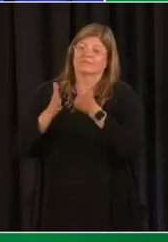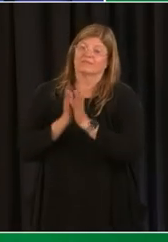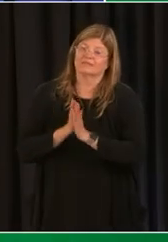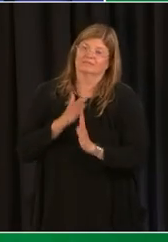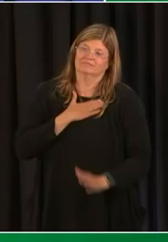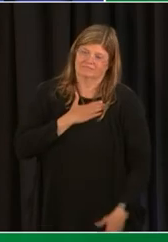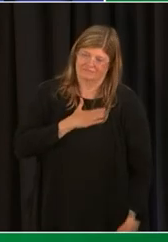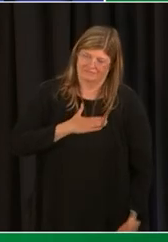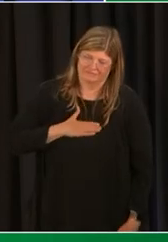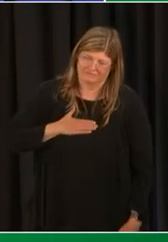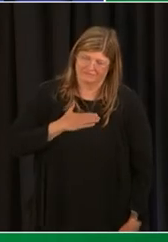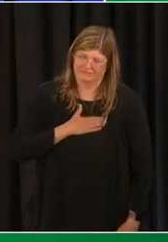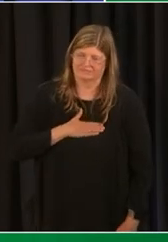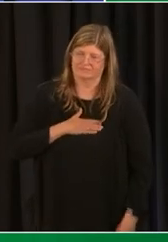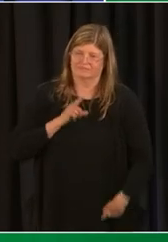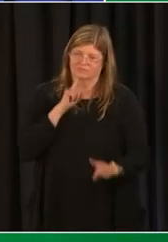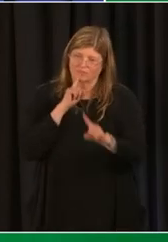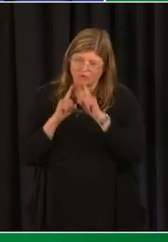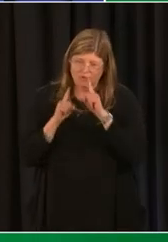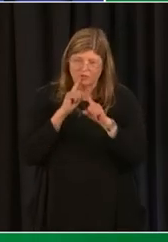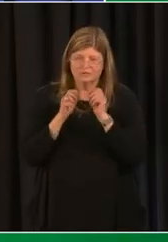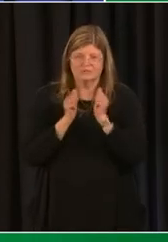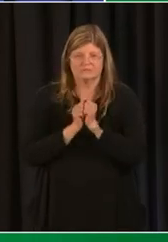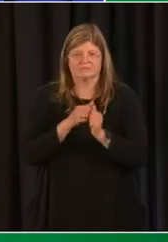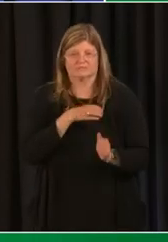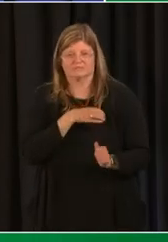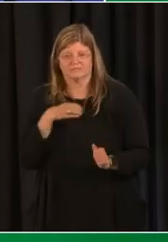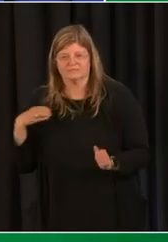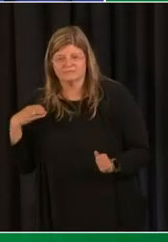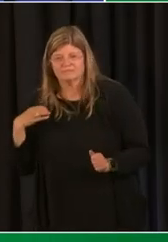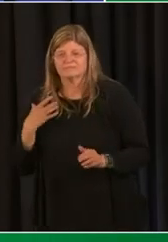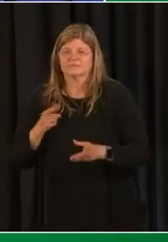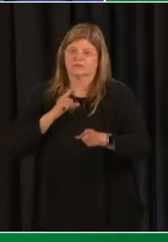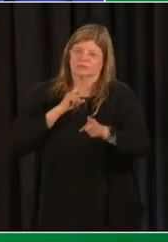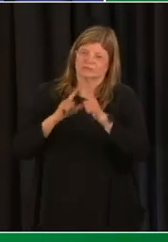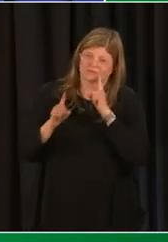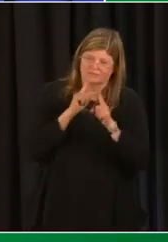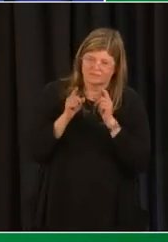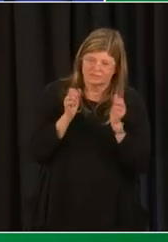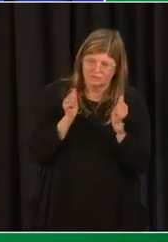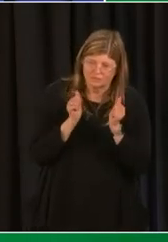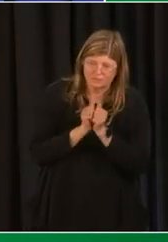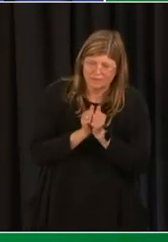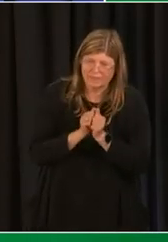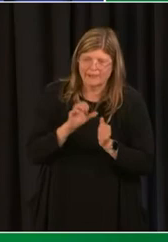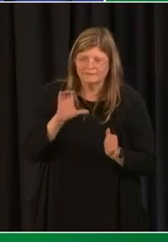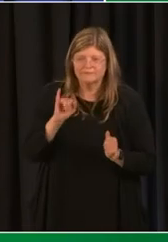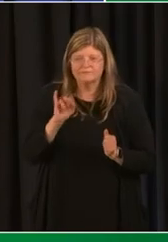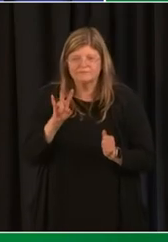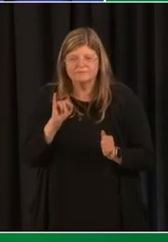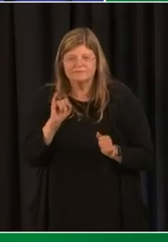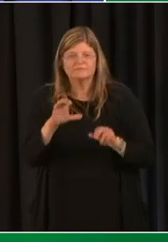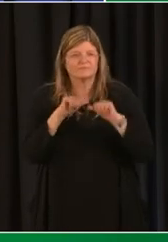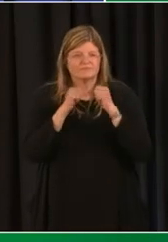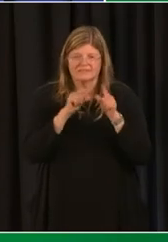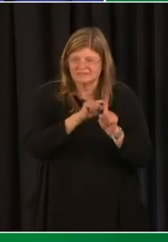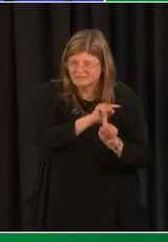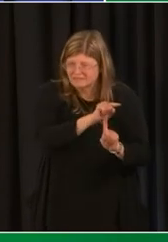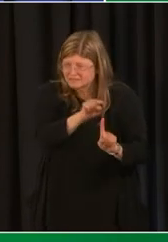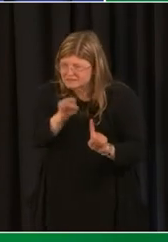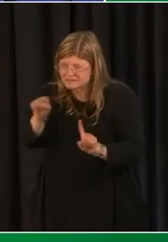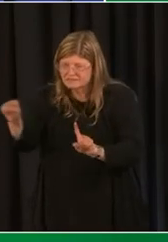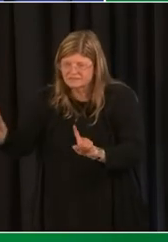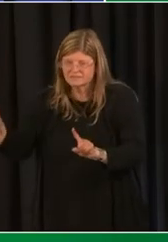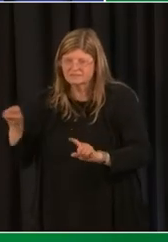you, please, as you talk to your commissioners, as you talk to your civic associations, all of those groups that